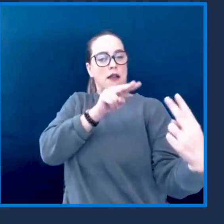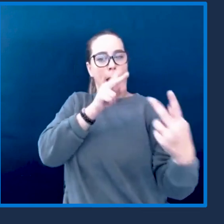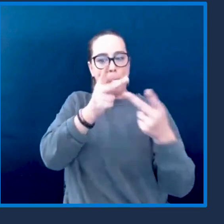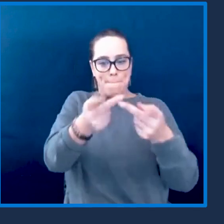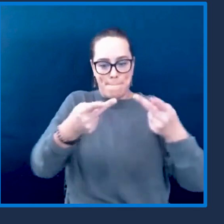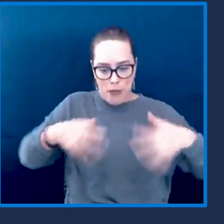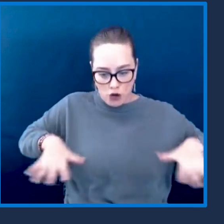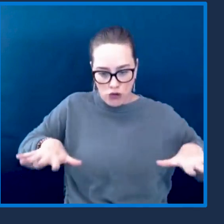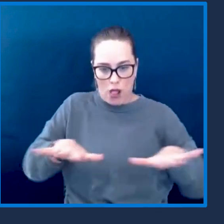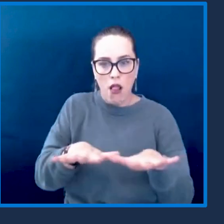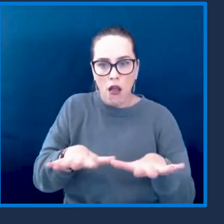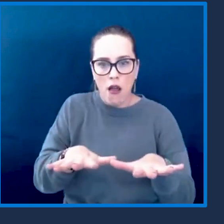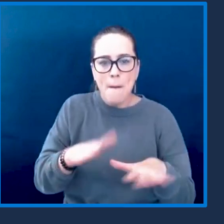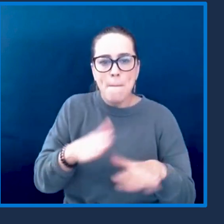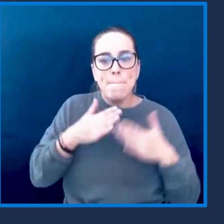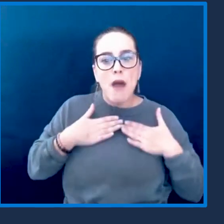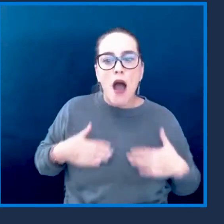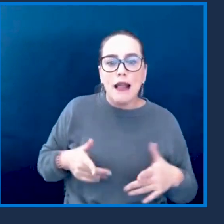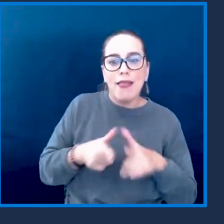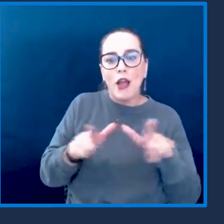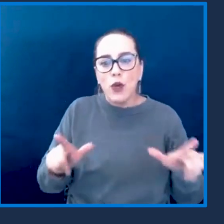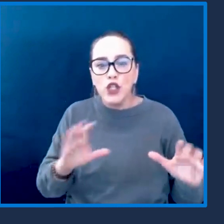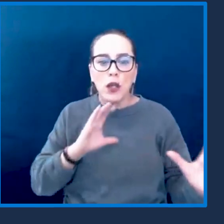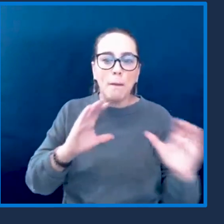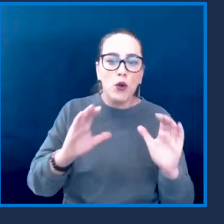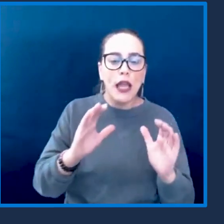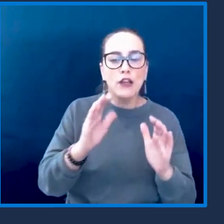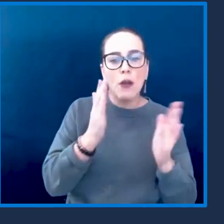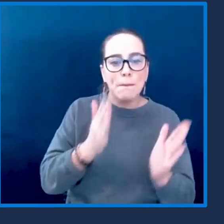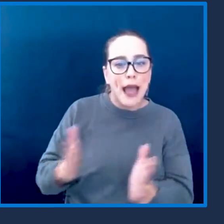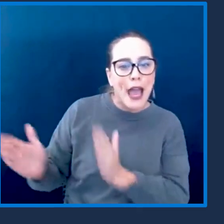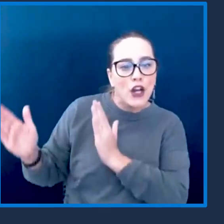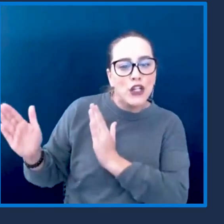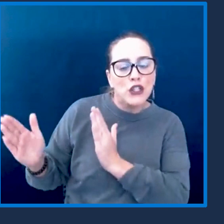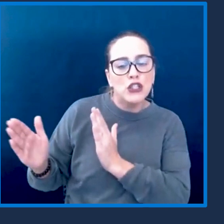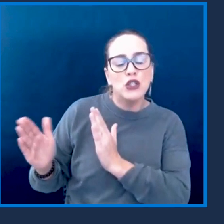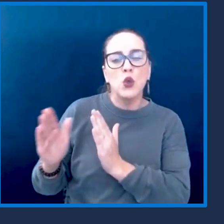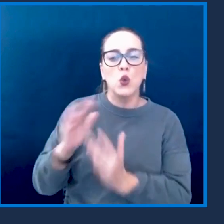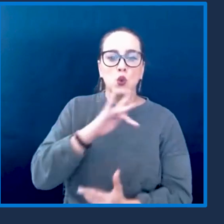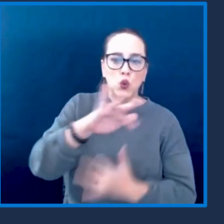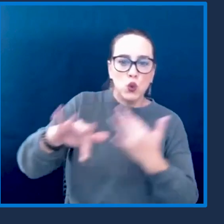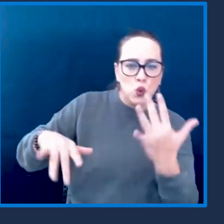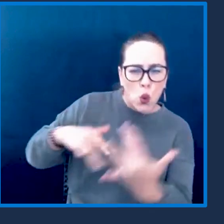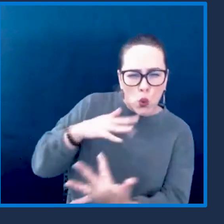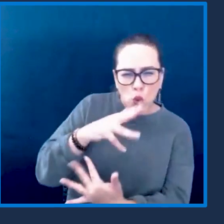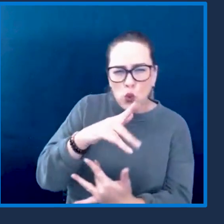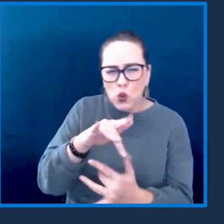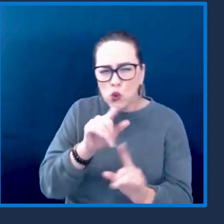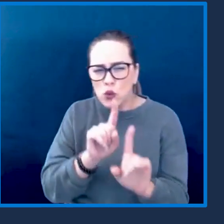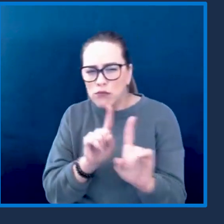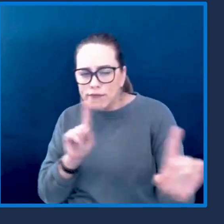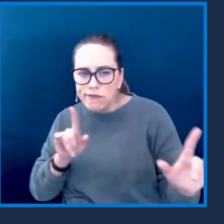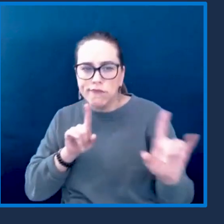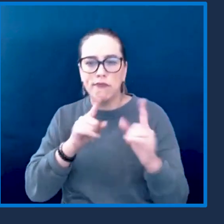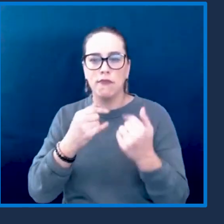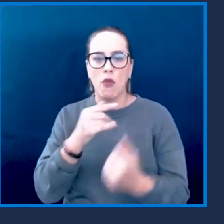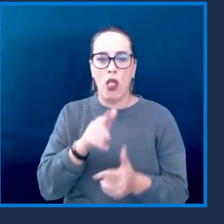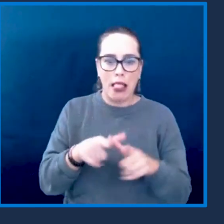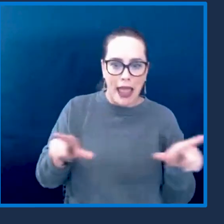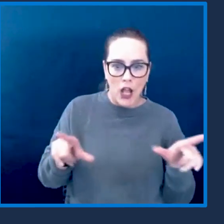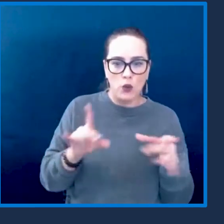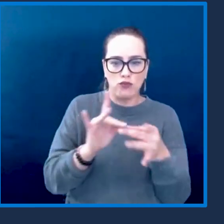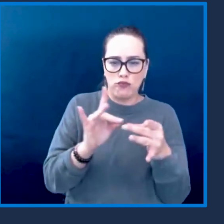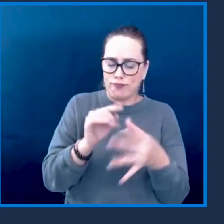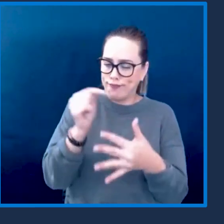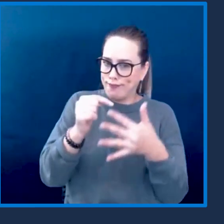language, communication patterns in different social situations, handling and displaying of emotions, tone of voice, notions of courtesy and